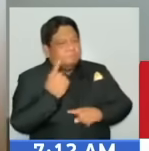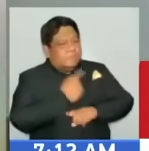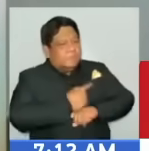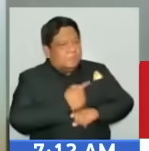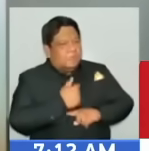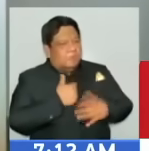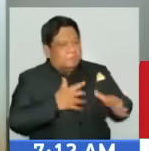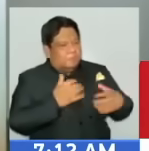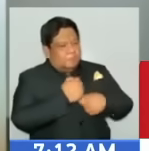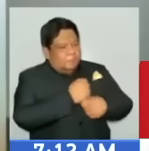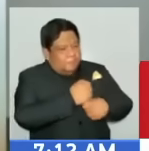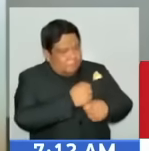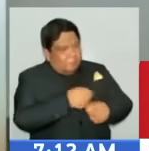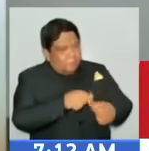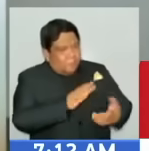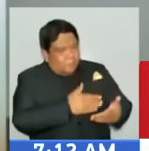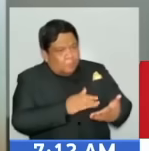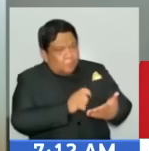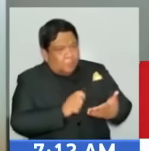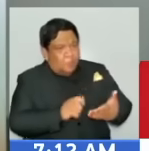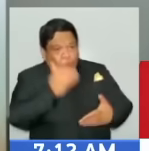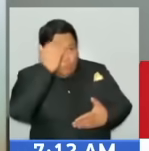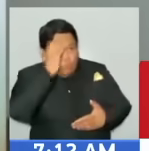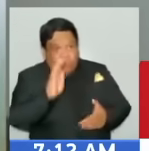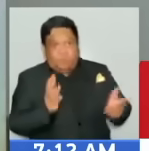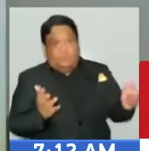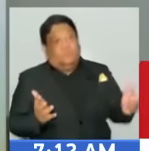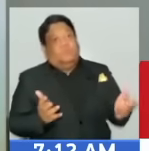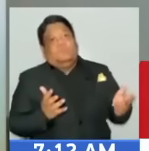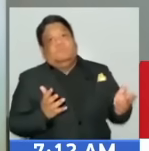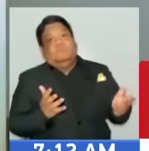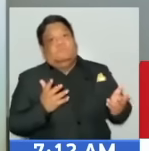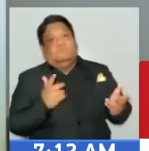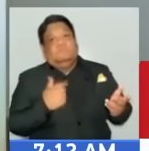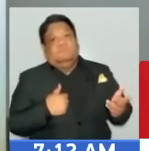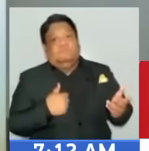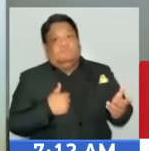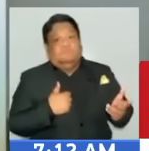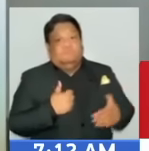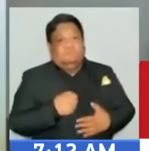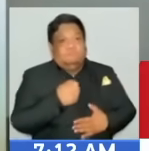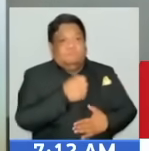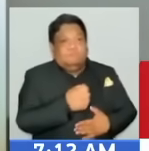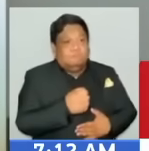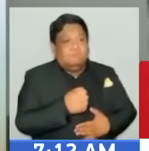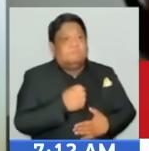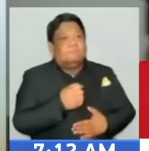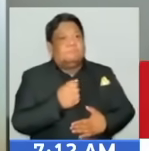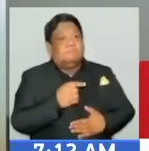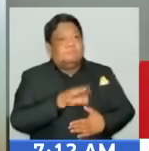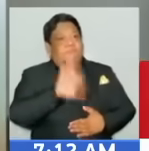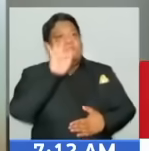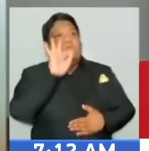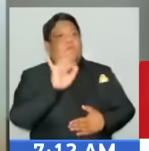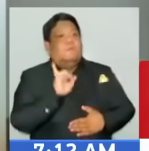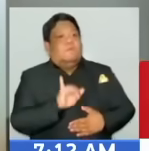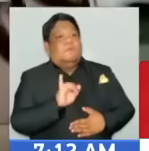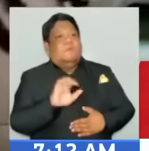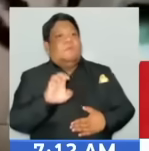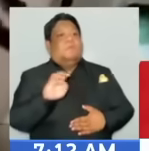didn't even know that, like, it was them yet. And then finding out that it was them, nabaliw na lang po